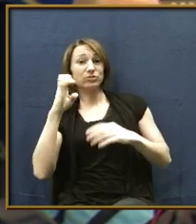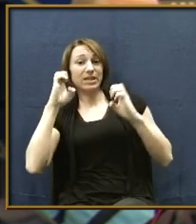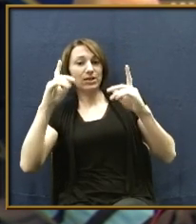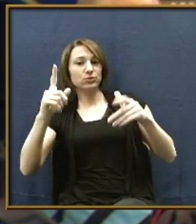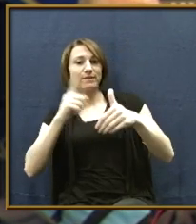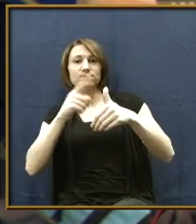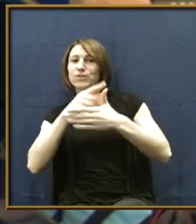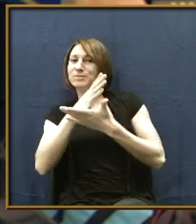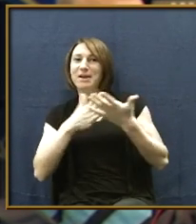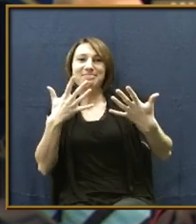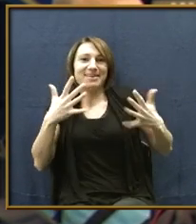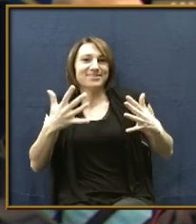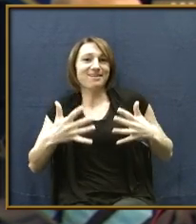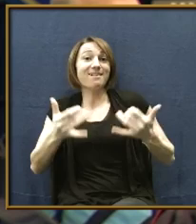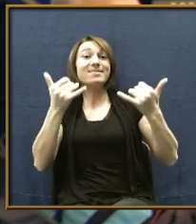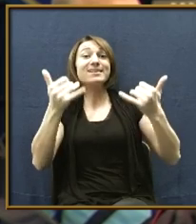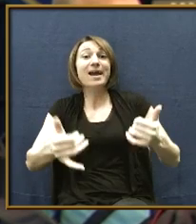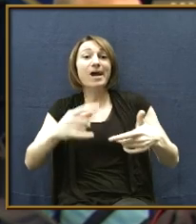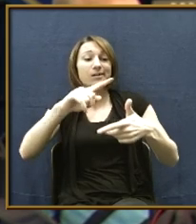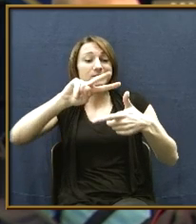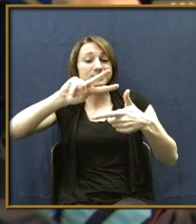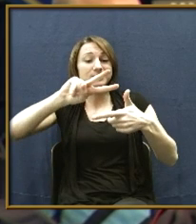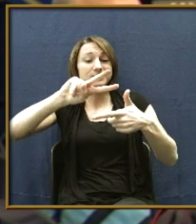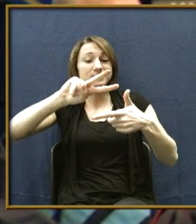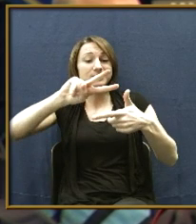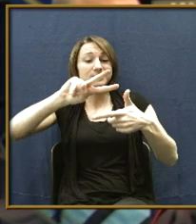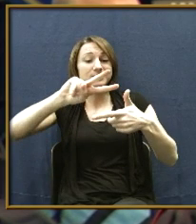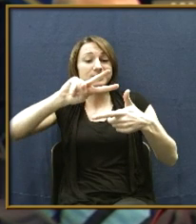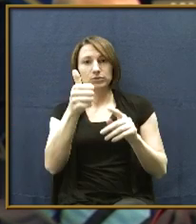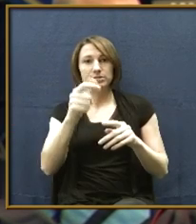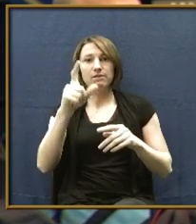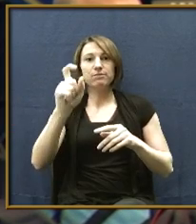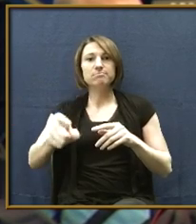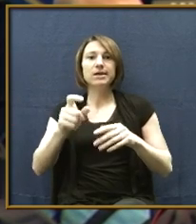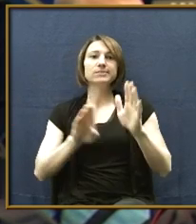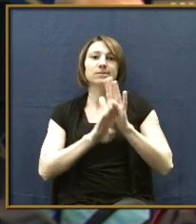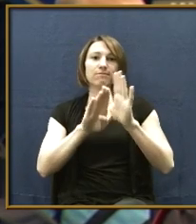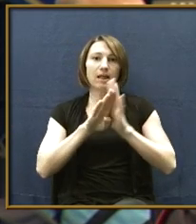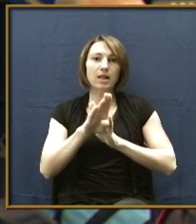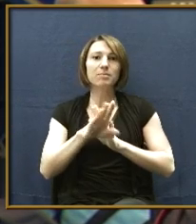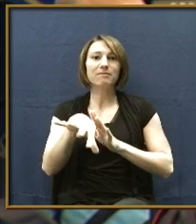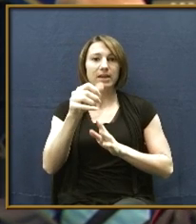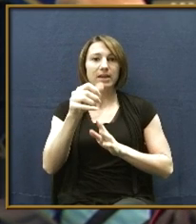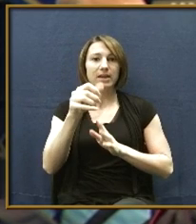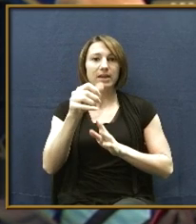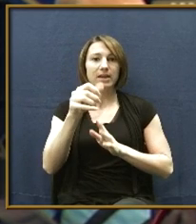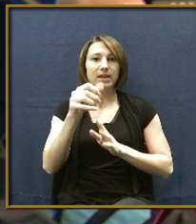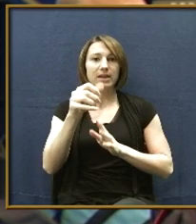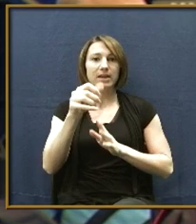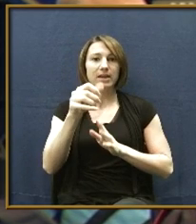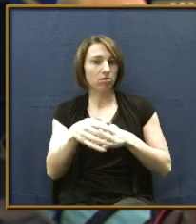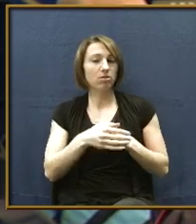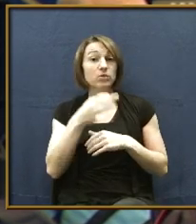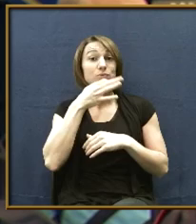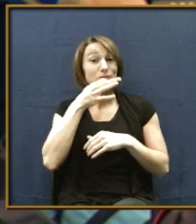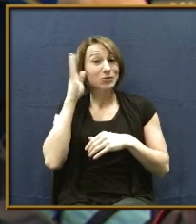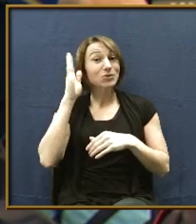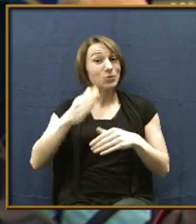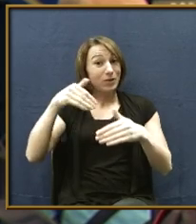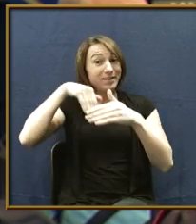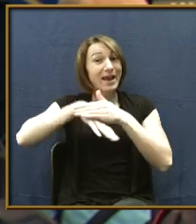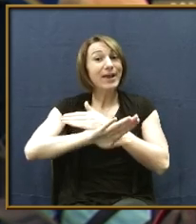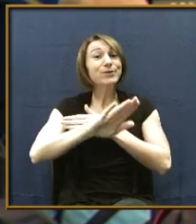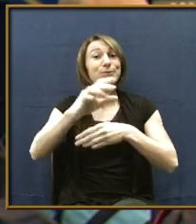Your next step is to build and to define who you are. You are about to enter a challenging